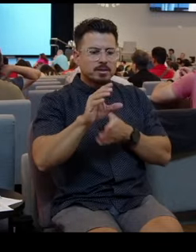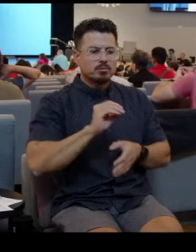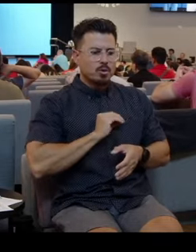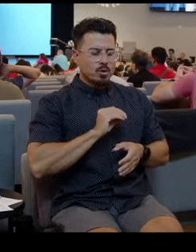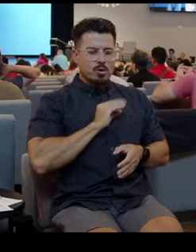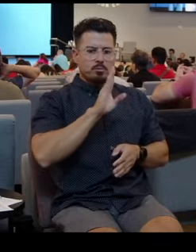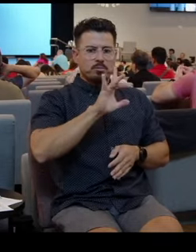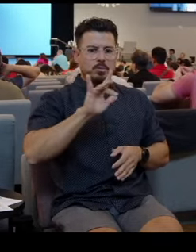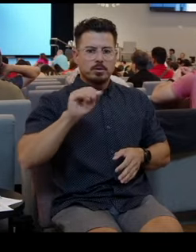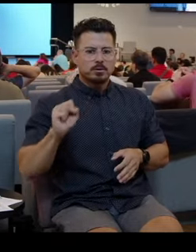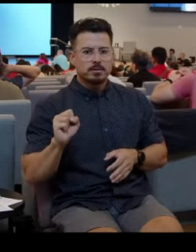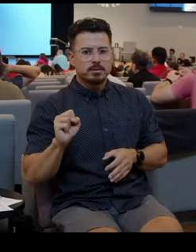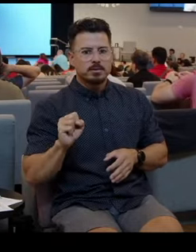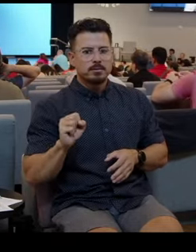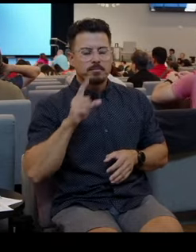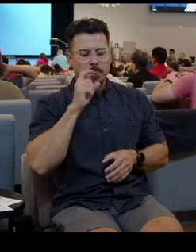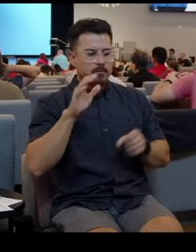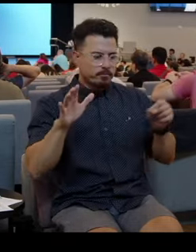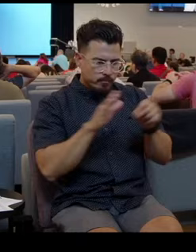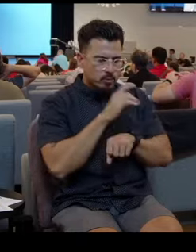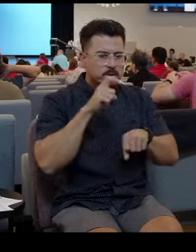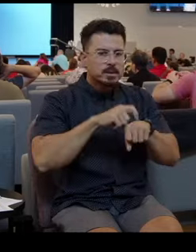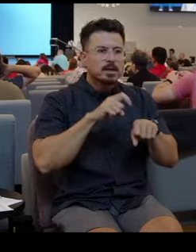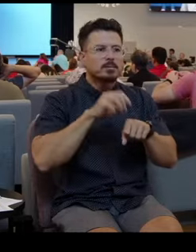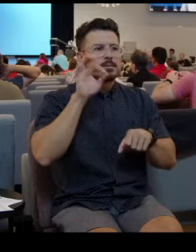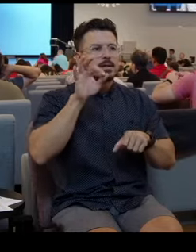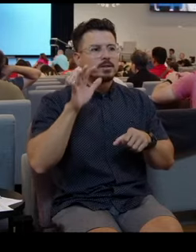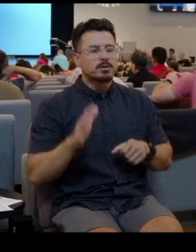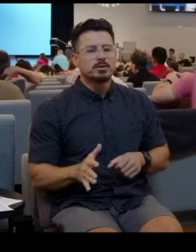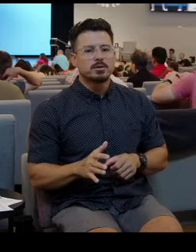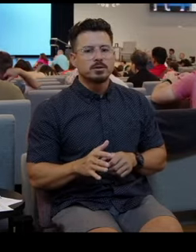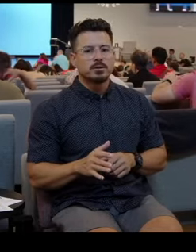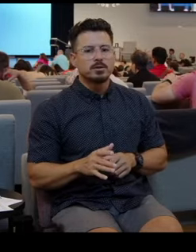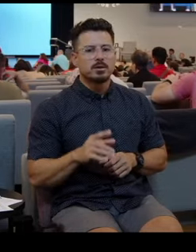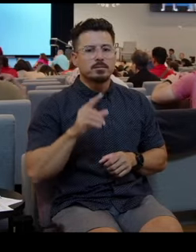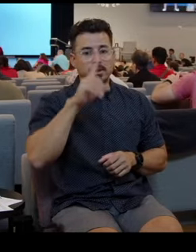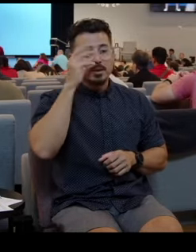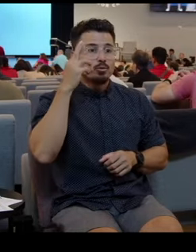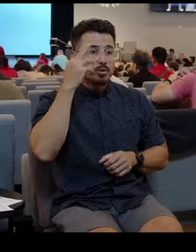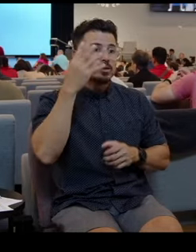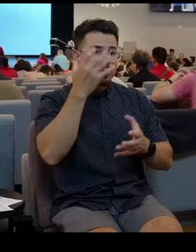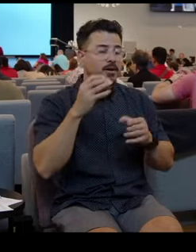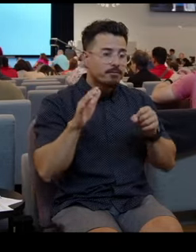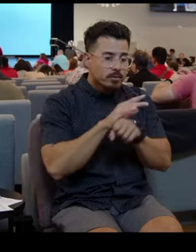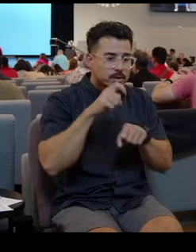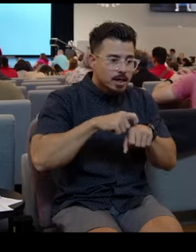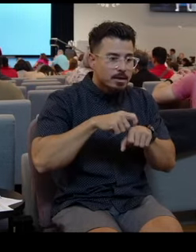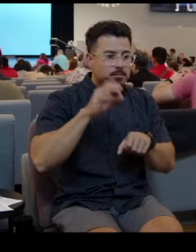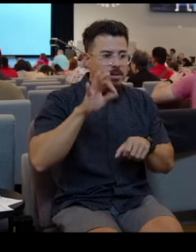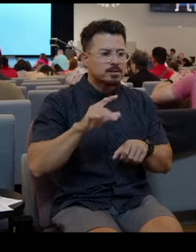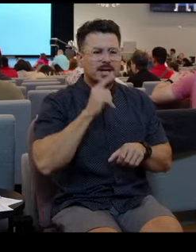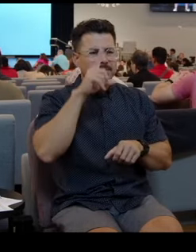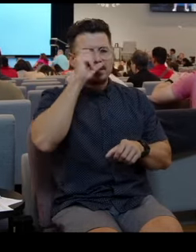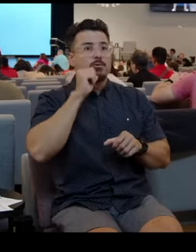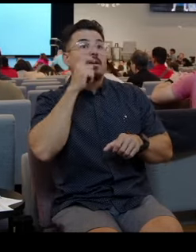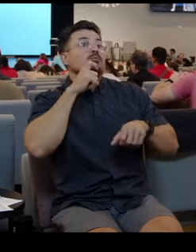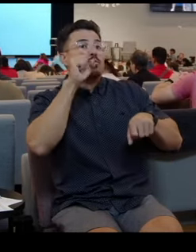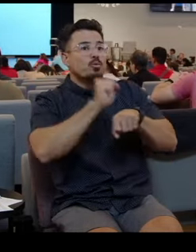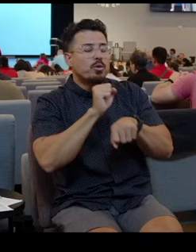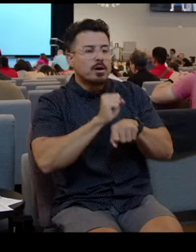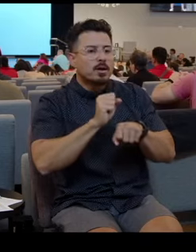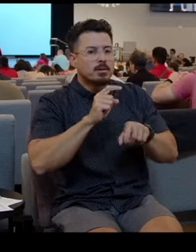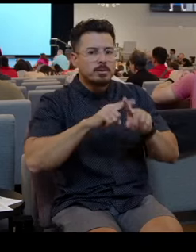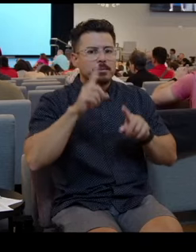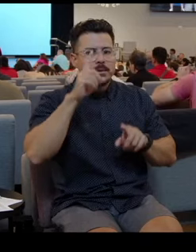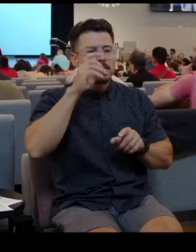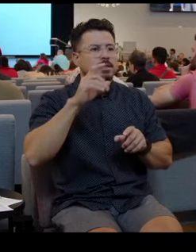You want a full-time pastor. Now, the reason you want a full-time pastor is not just so you don't have to work so much, because it's all